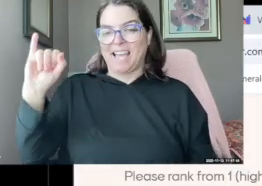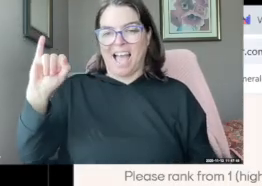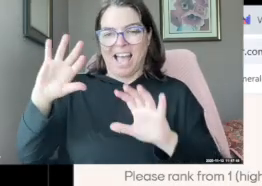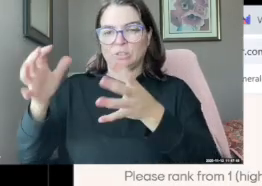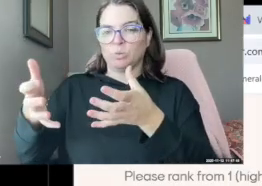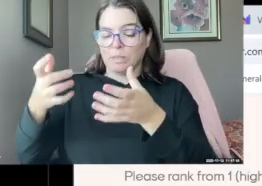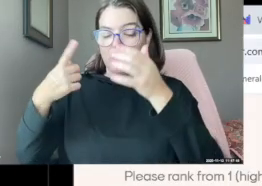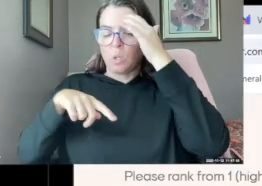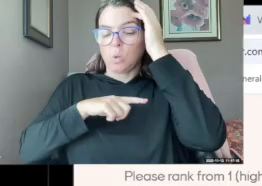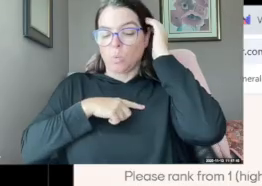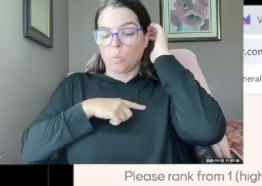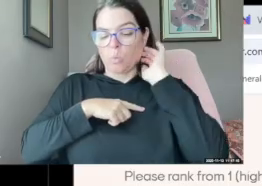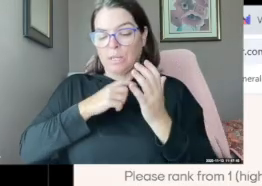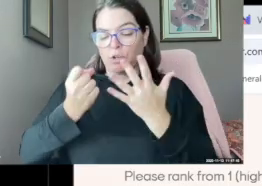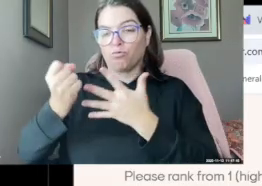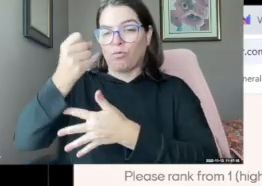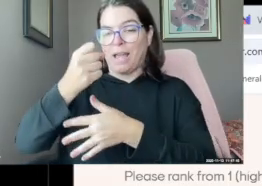and we're originally a pilot program